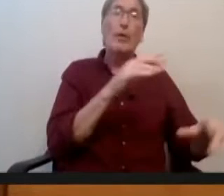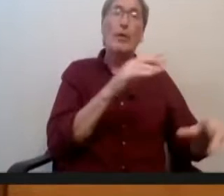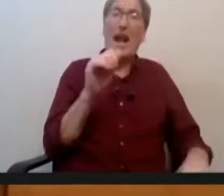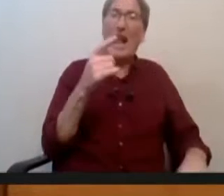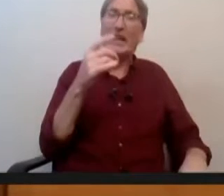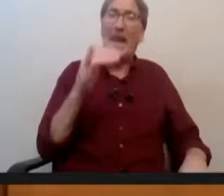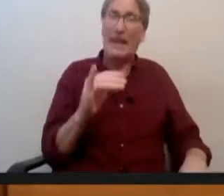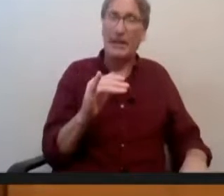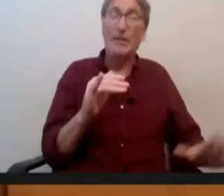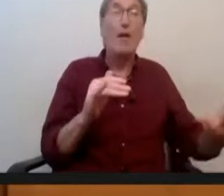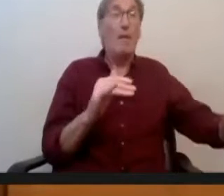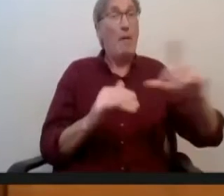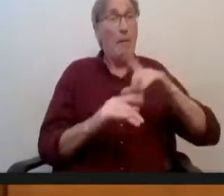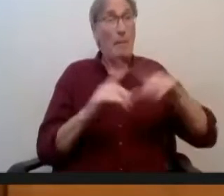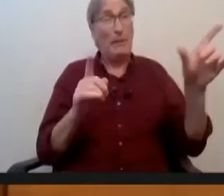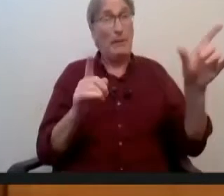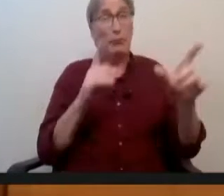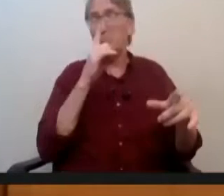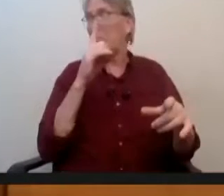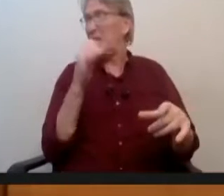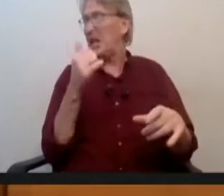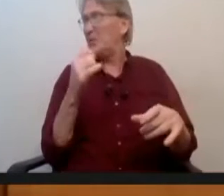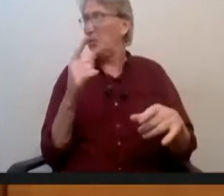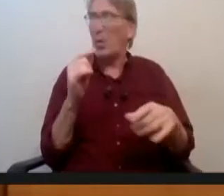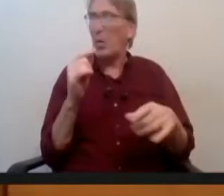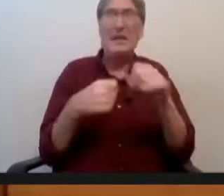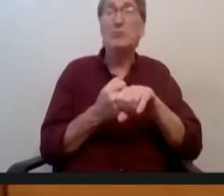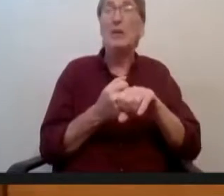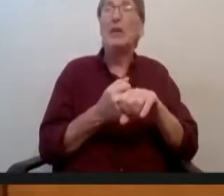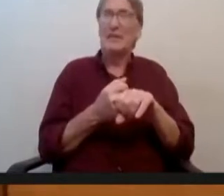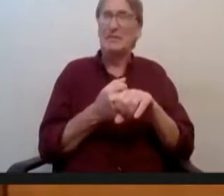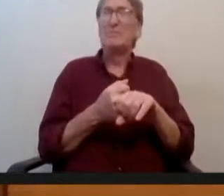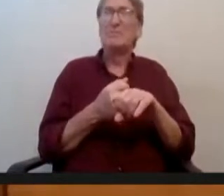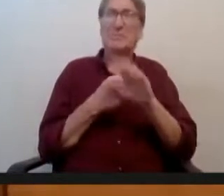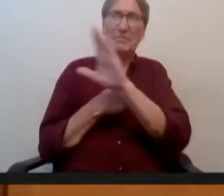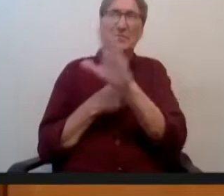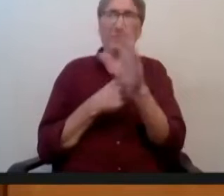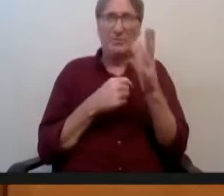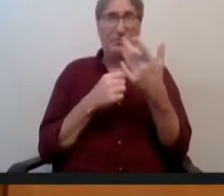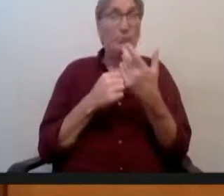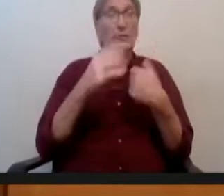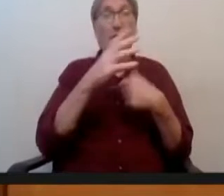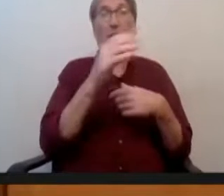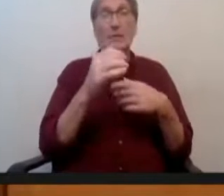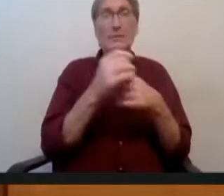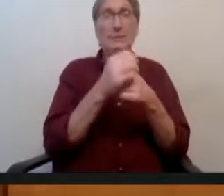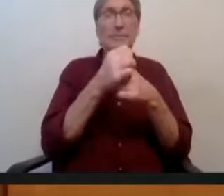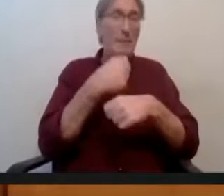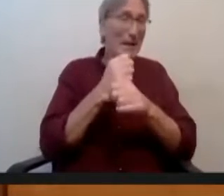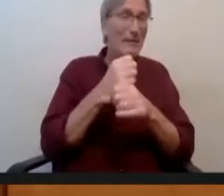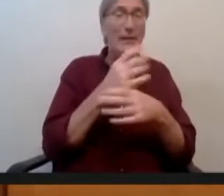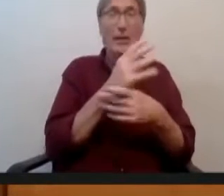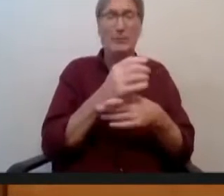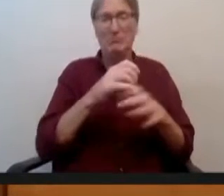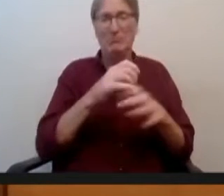However, within a decade or so, the arrival of Rickenbach's and Vogelty's, the commercial manufacturing development along the